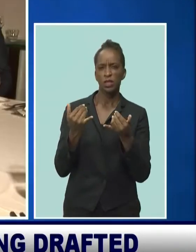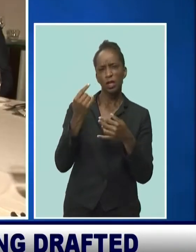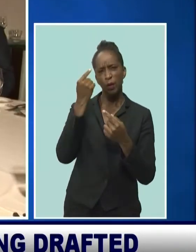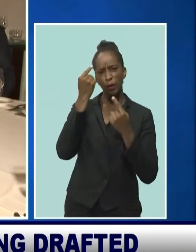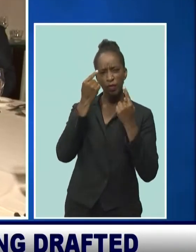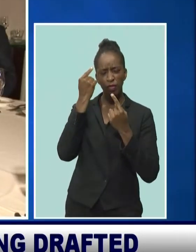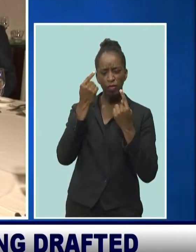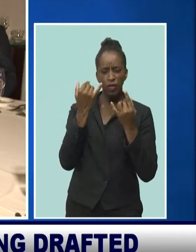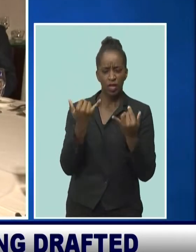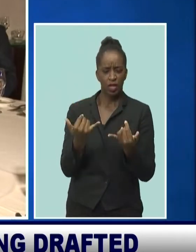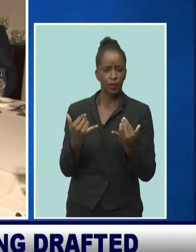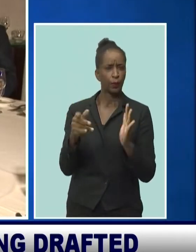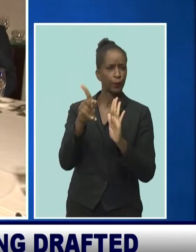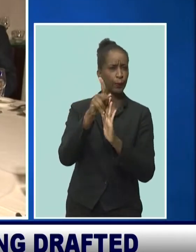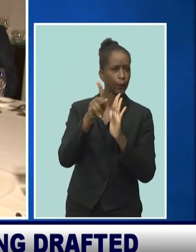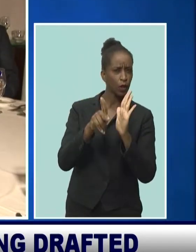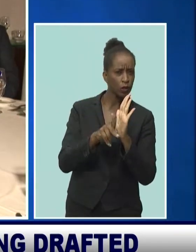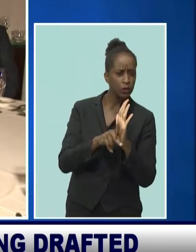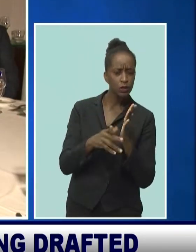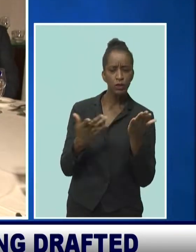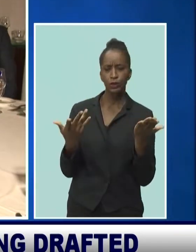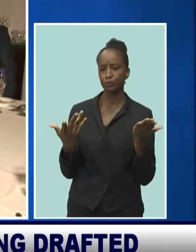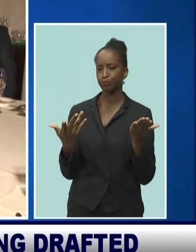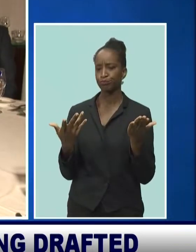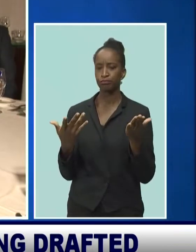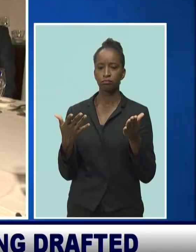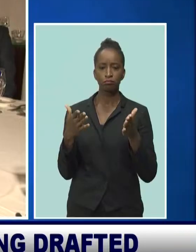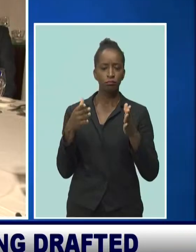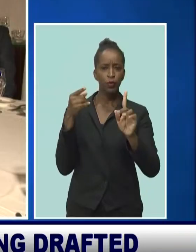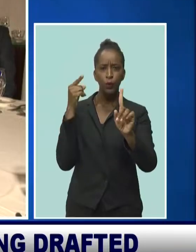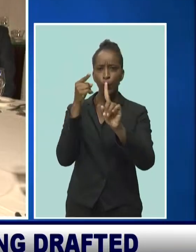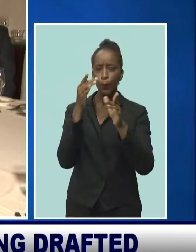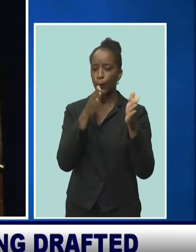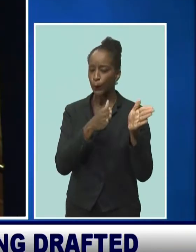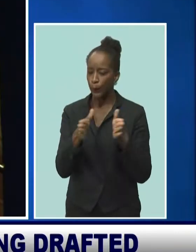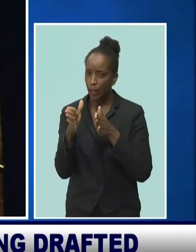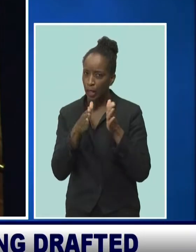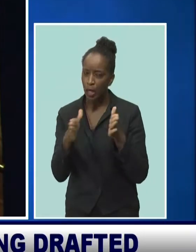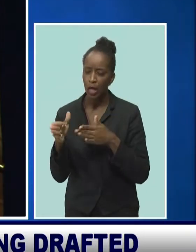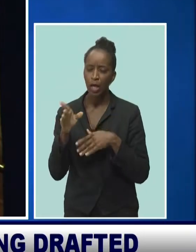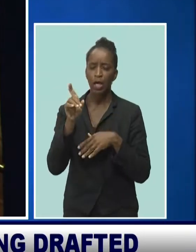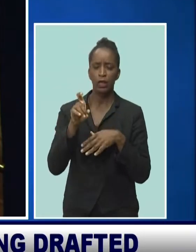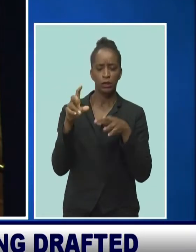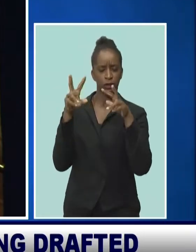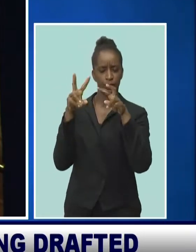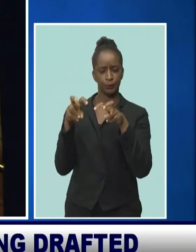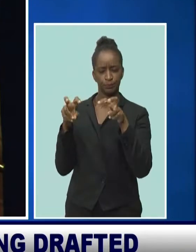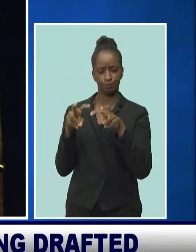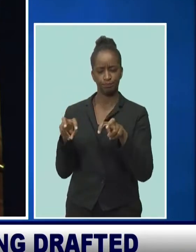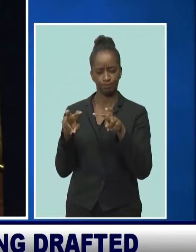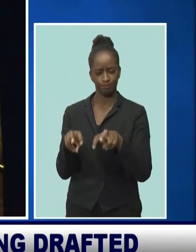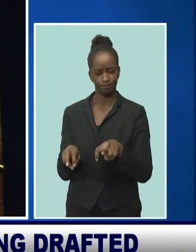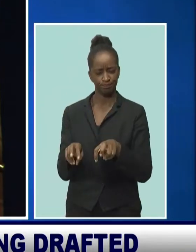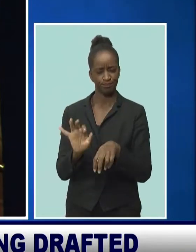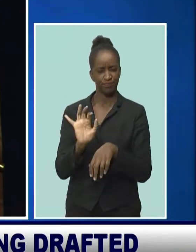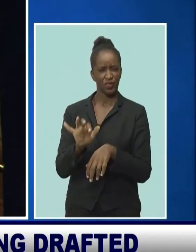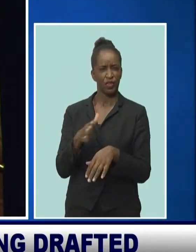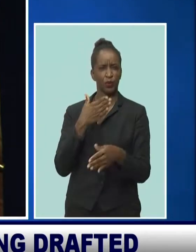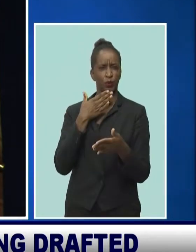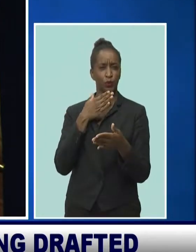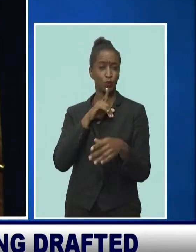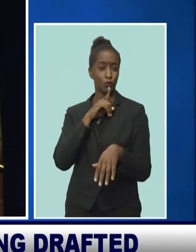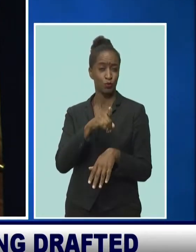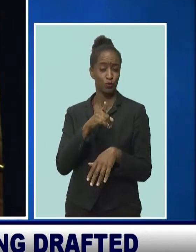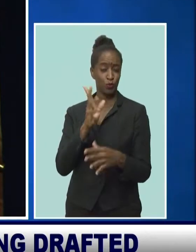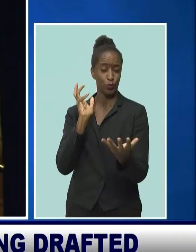strategies, and frameworks for the sector. And it required an appraisal of their relevance in the context of the changing industrial dynamics